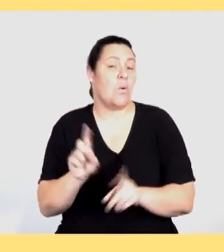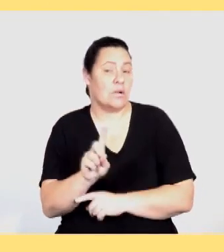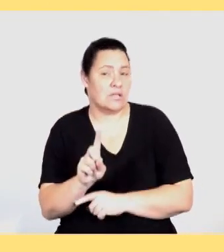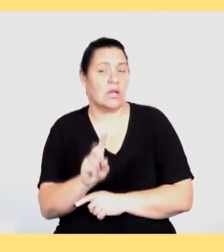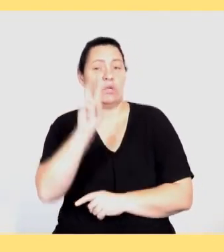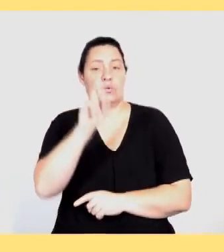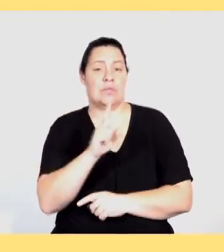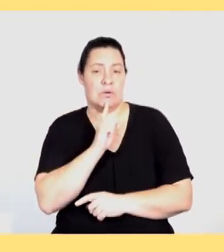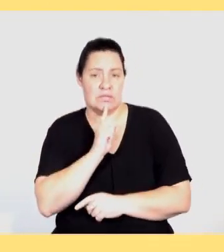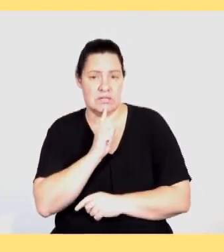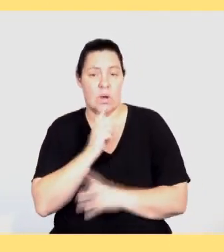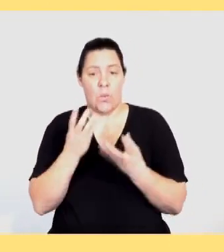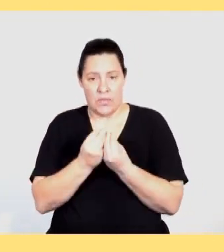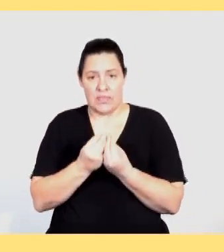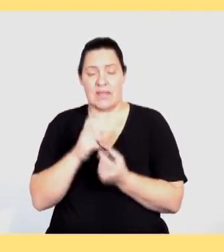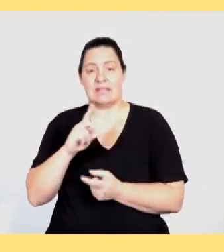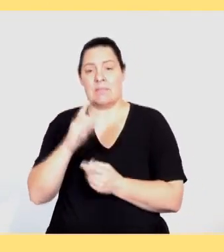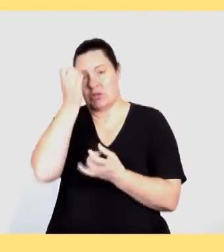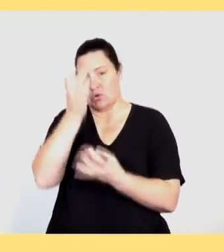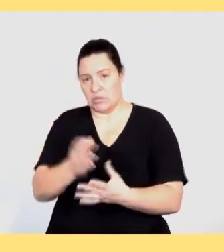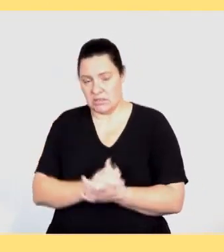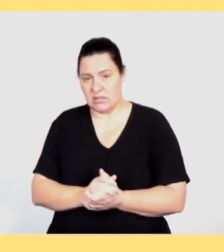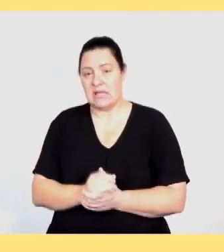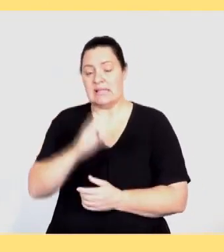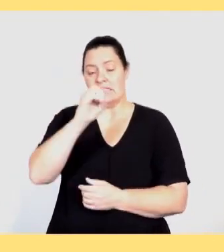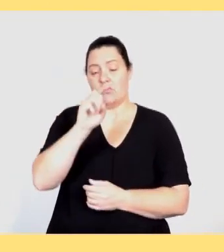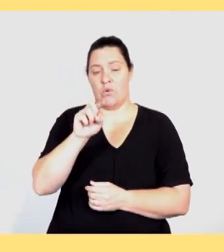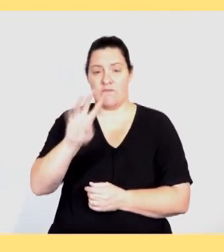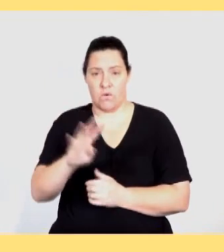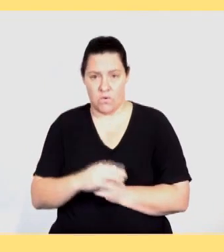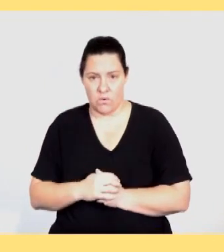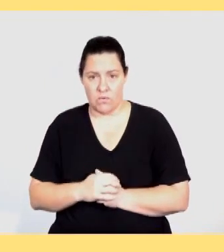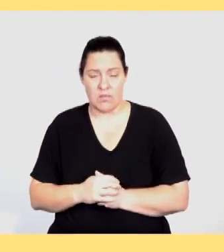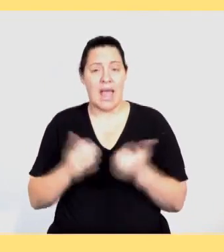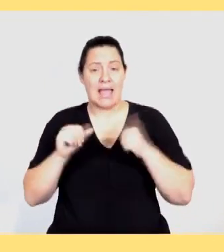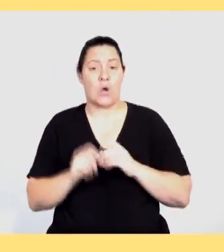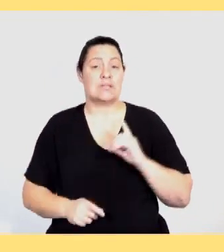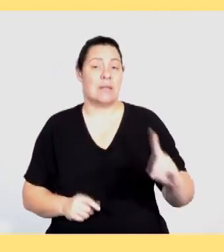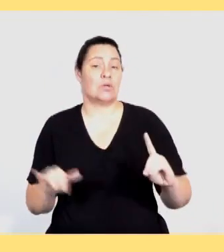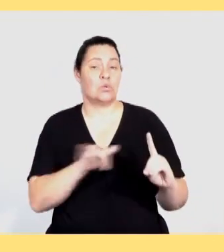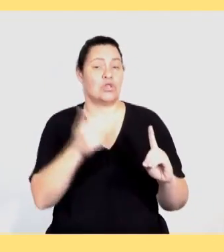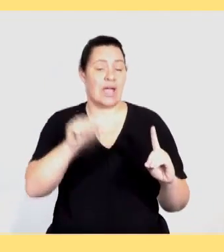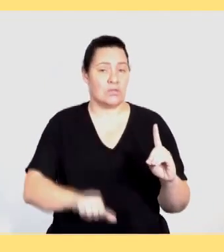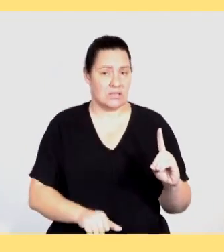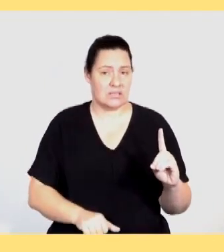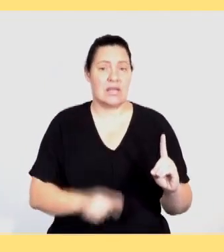of 2,000 together with a debit note, that is 014. Which account do I debit?